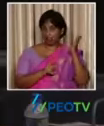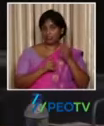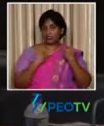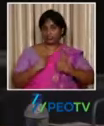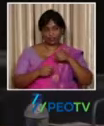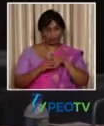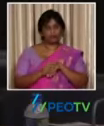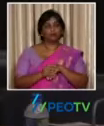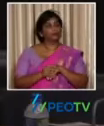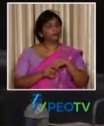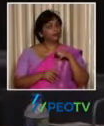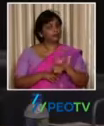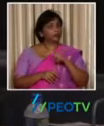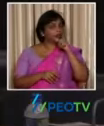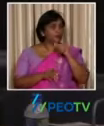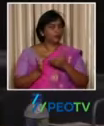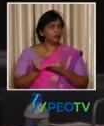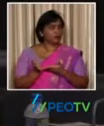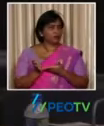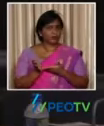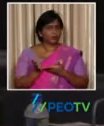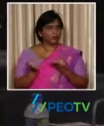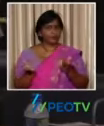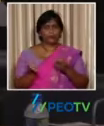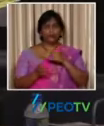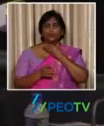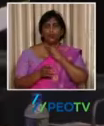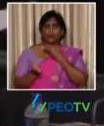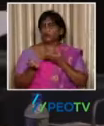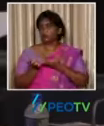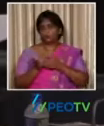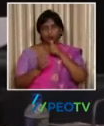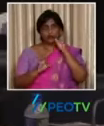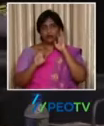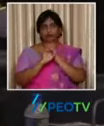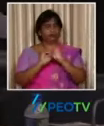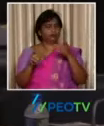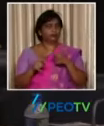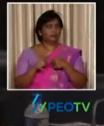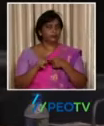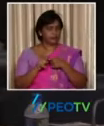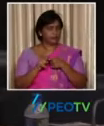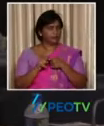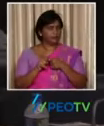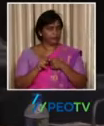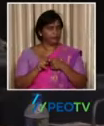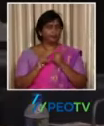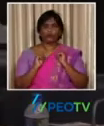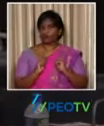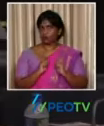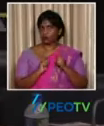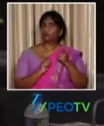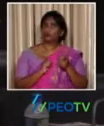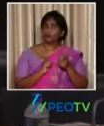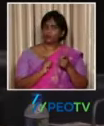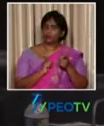truth and what is not the truth? When you all were mismanaging the economy, honorable sir, on this side, we got up and told